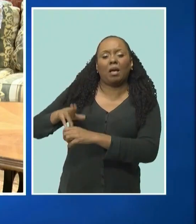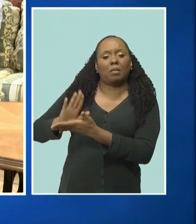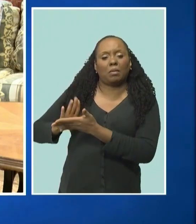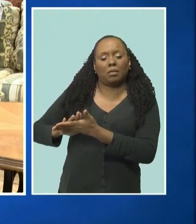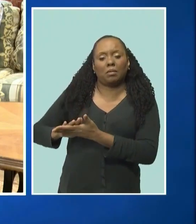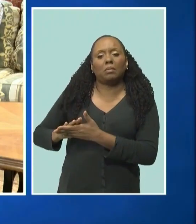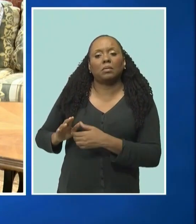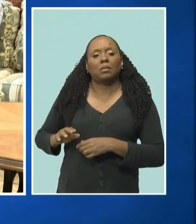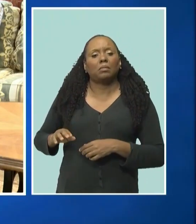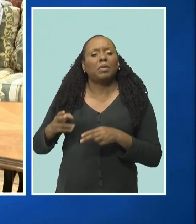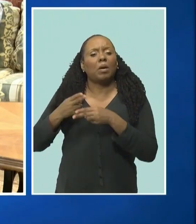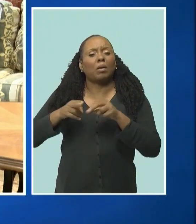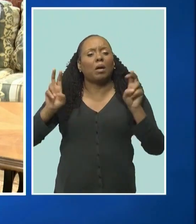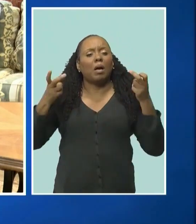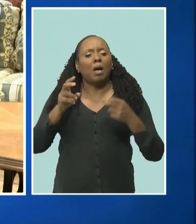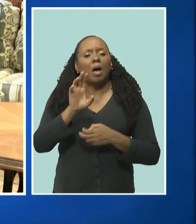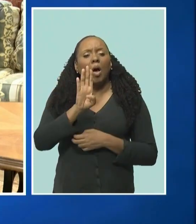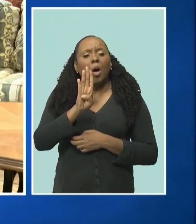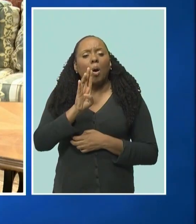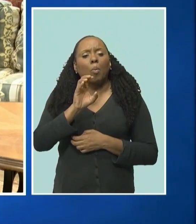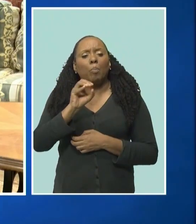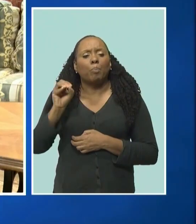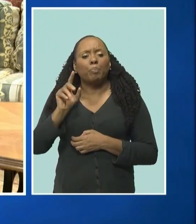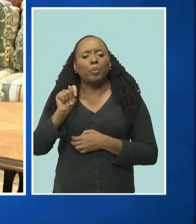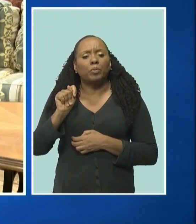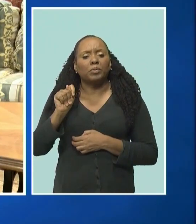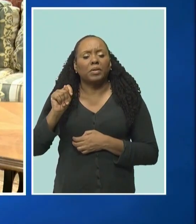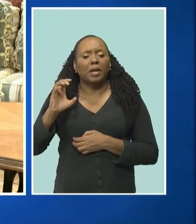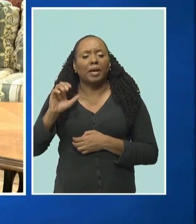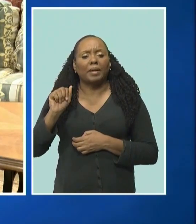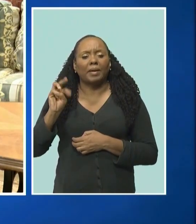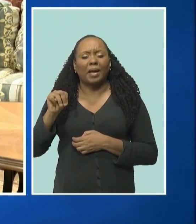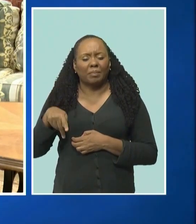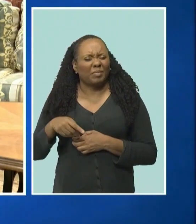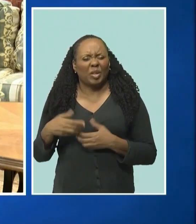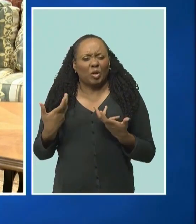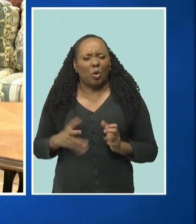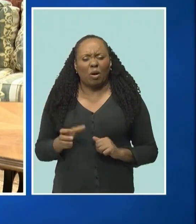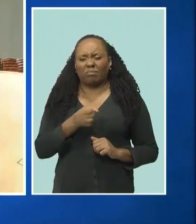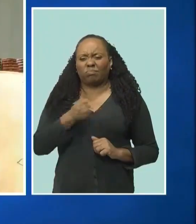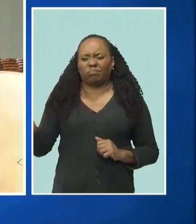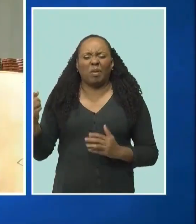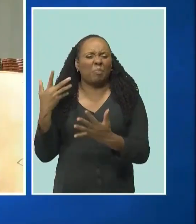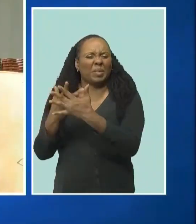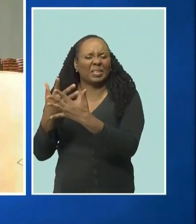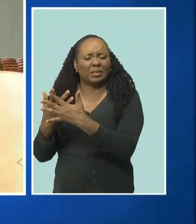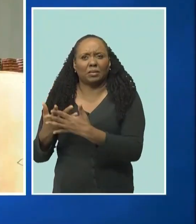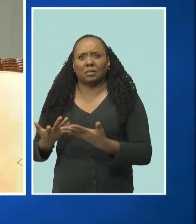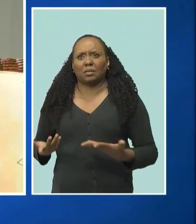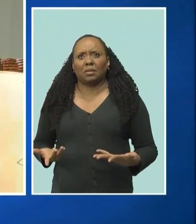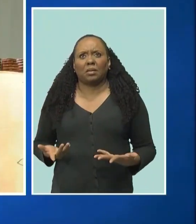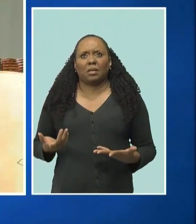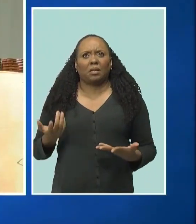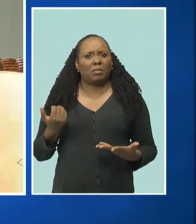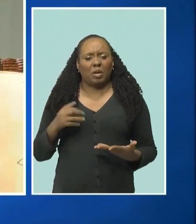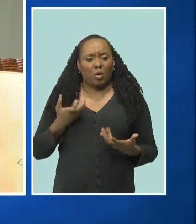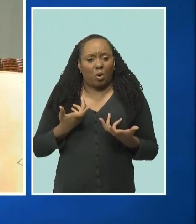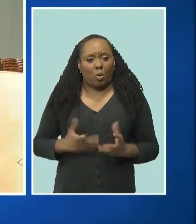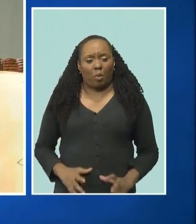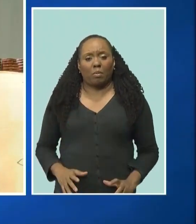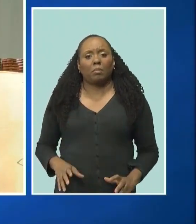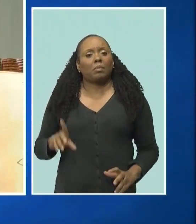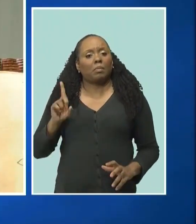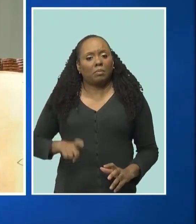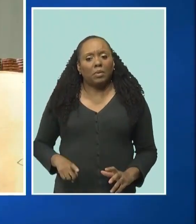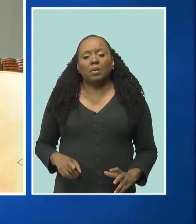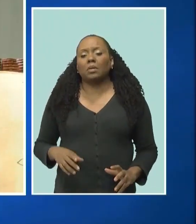people. I think we need, rather than prison and Dodson and the junior side of things, we need some place